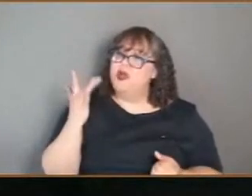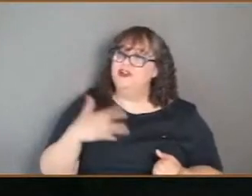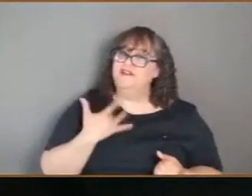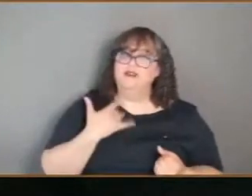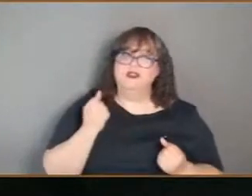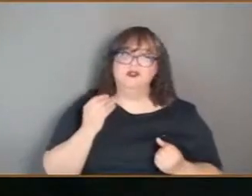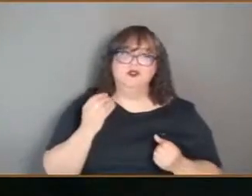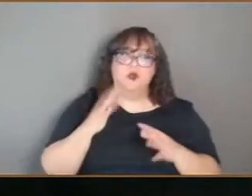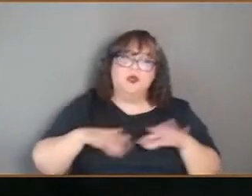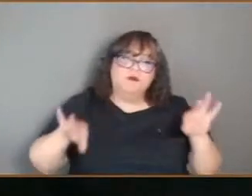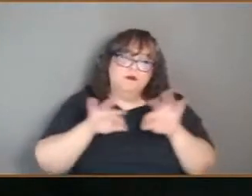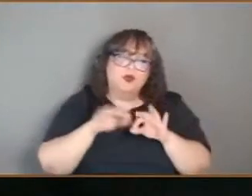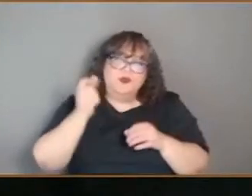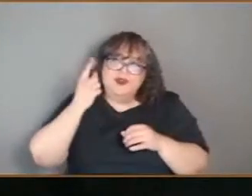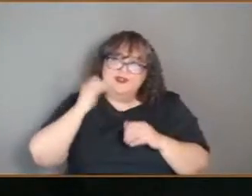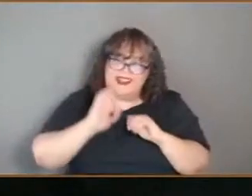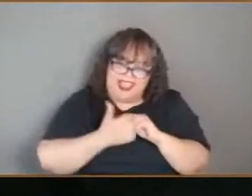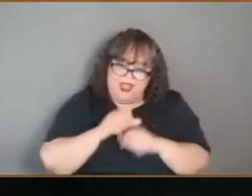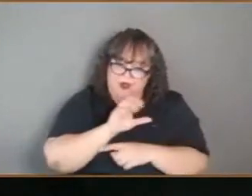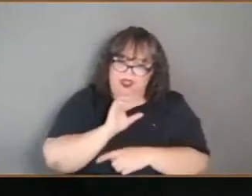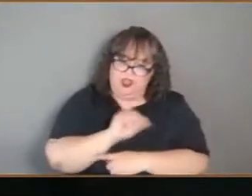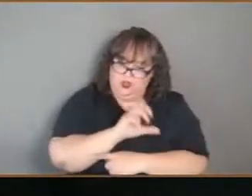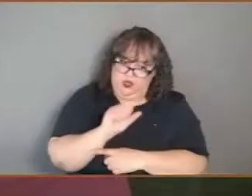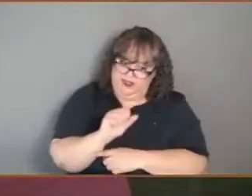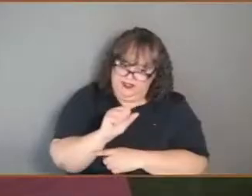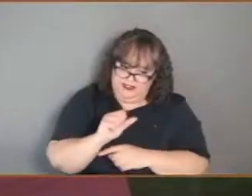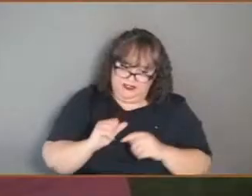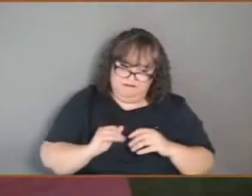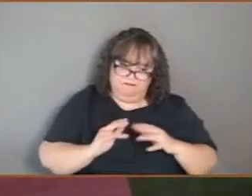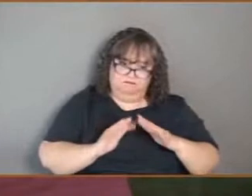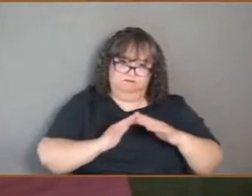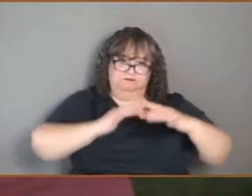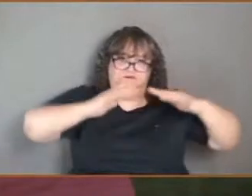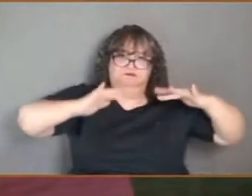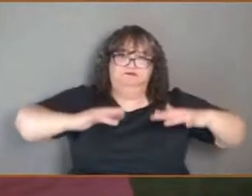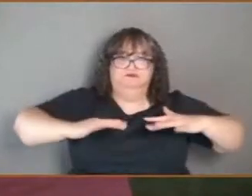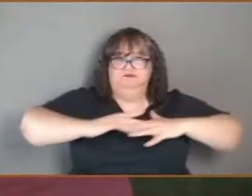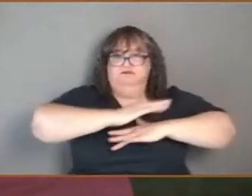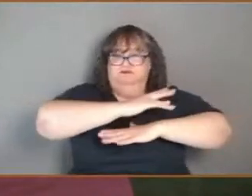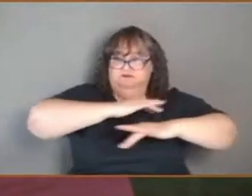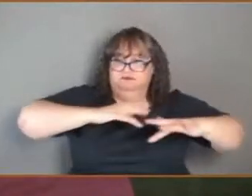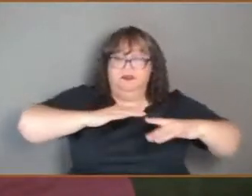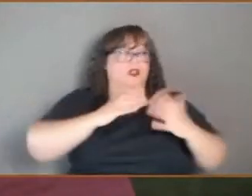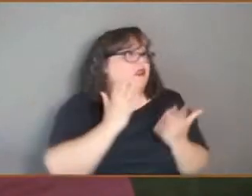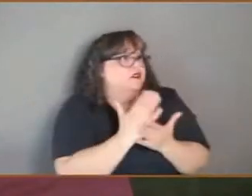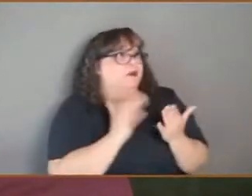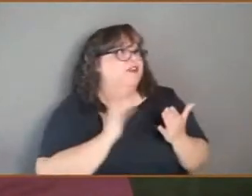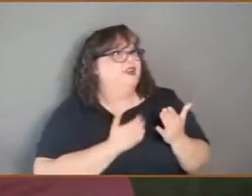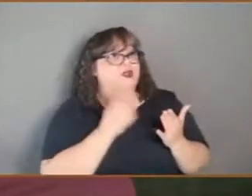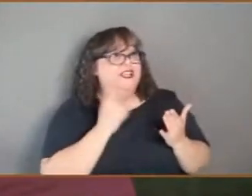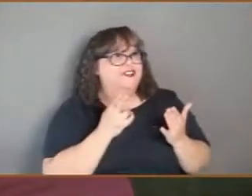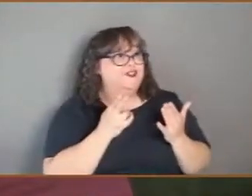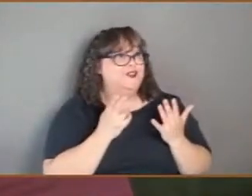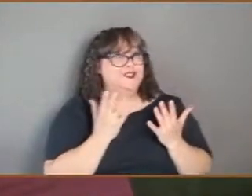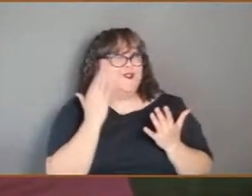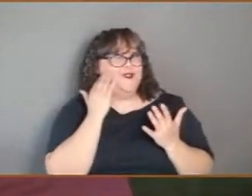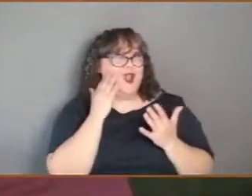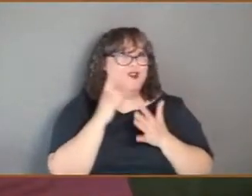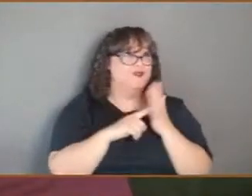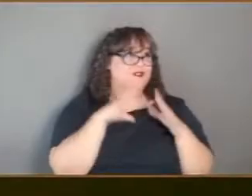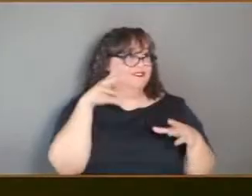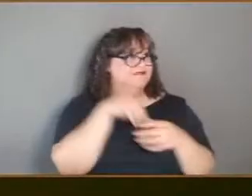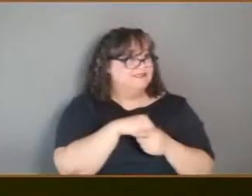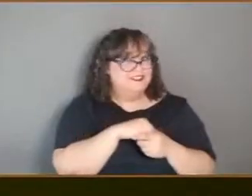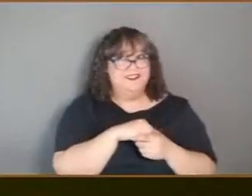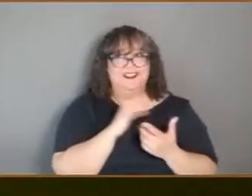system formed? It's part of our history, right? Understanding how solar systems form, what those ingredients that created our planets, especially the outer